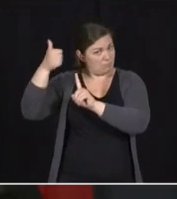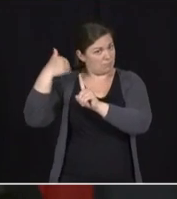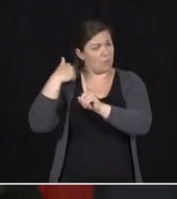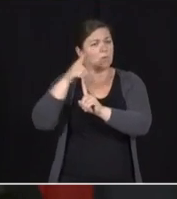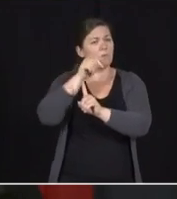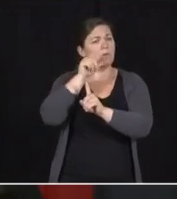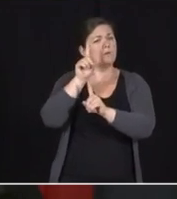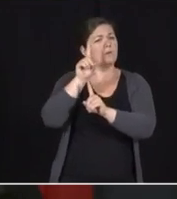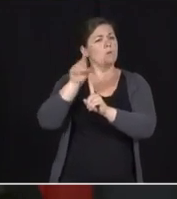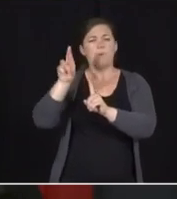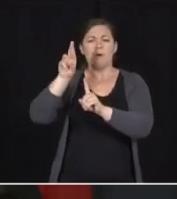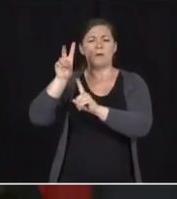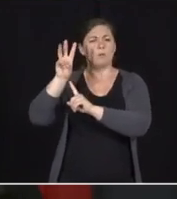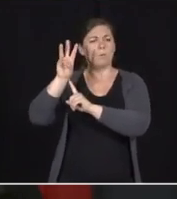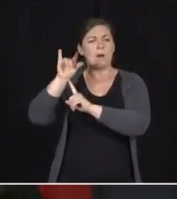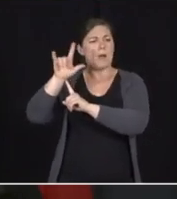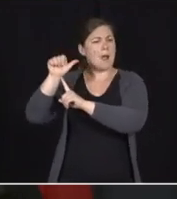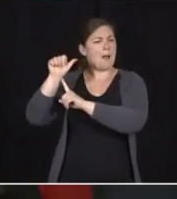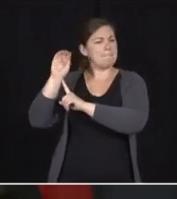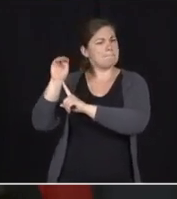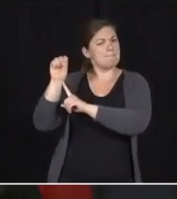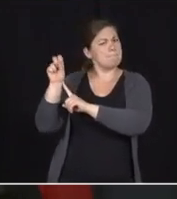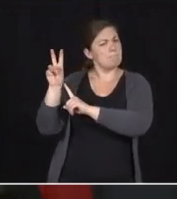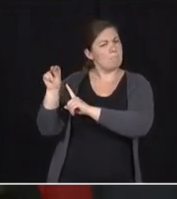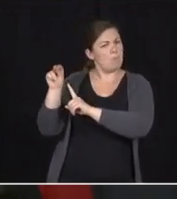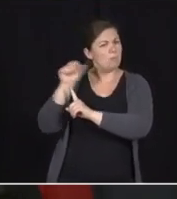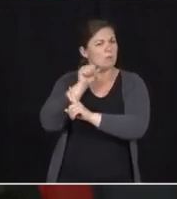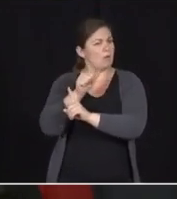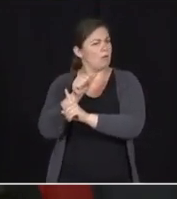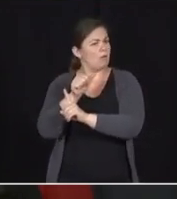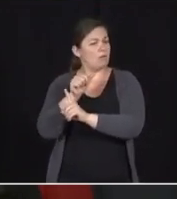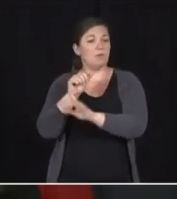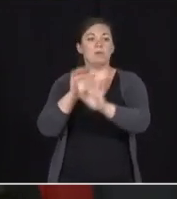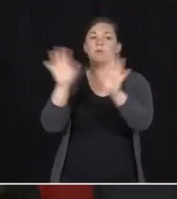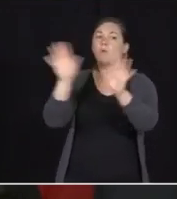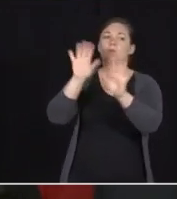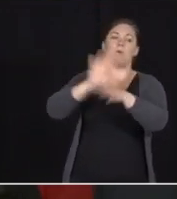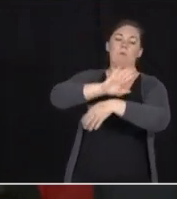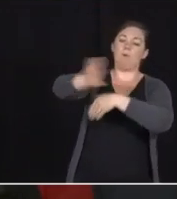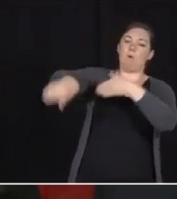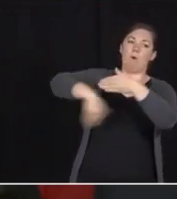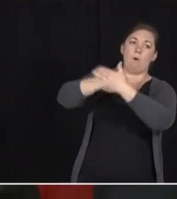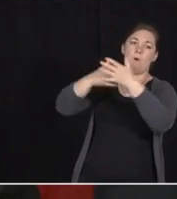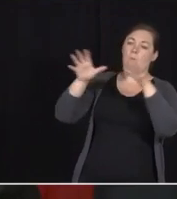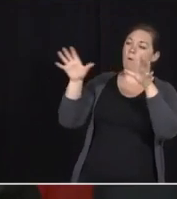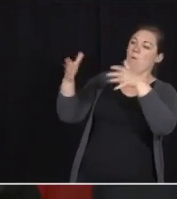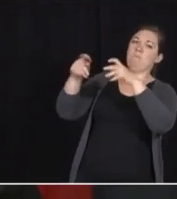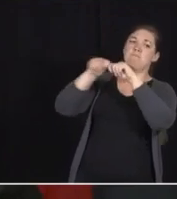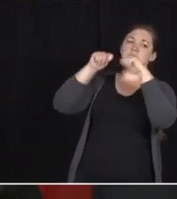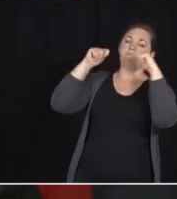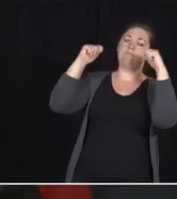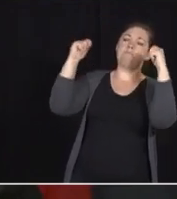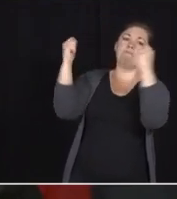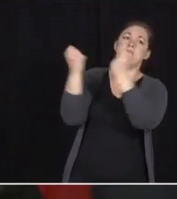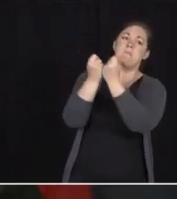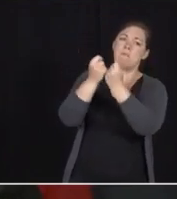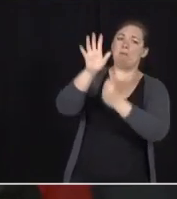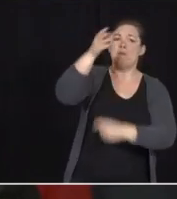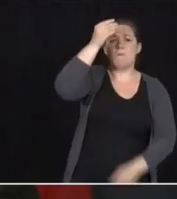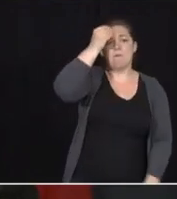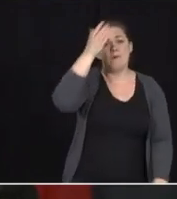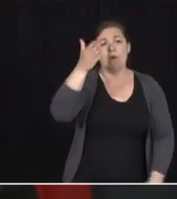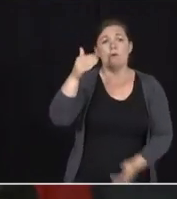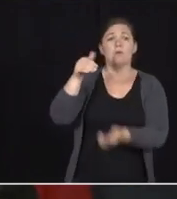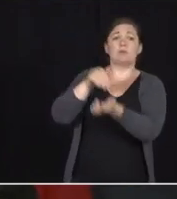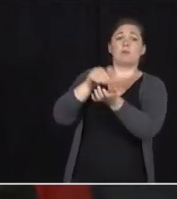work as a team, as a health team. And I got to tell you, Dr. Williams has just been working day in